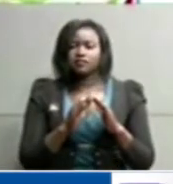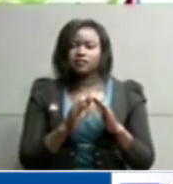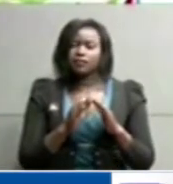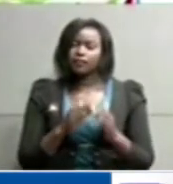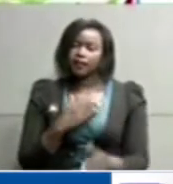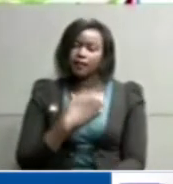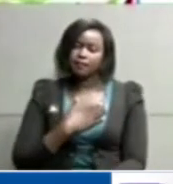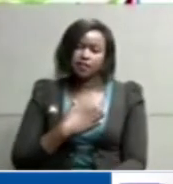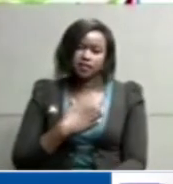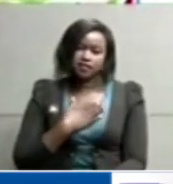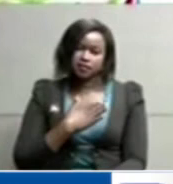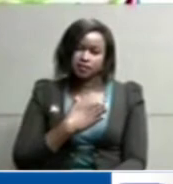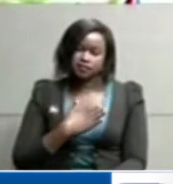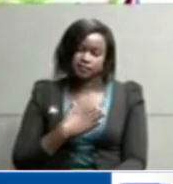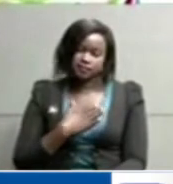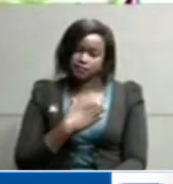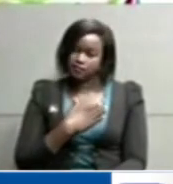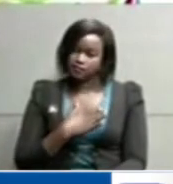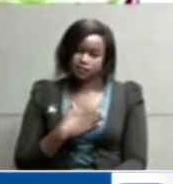Please,